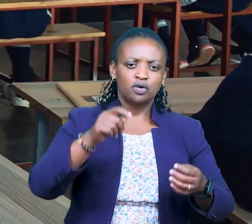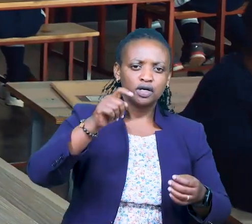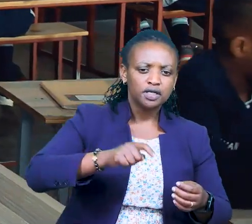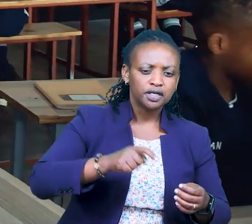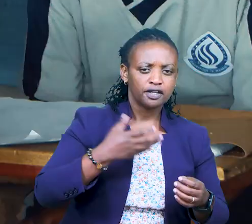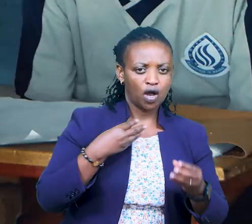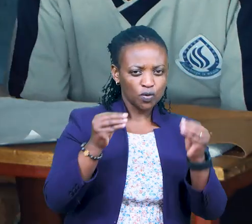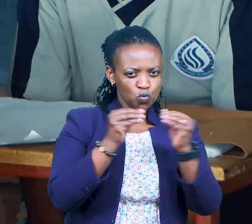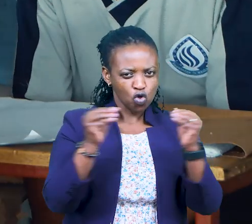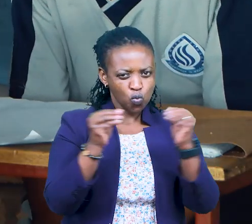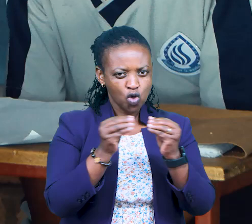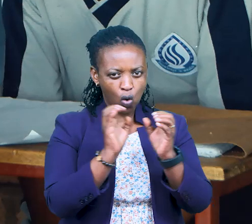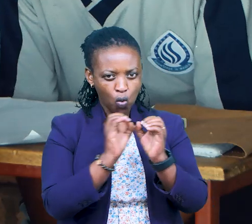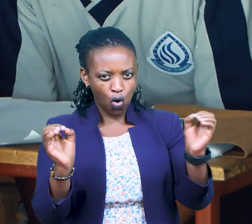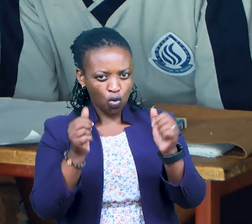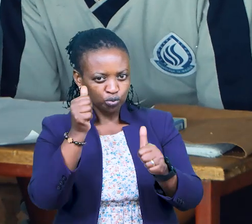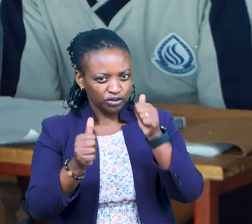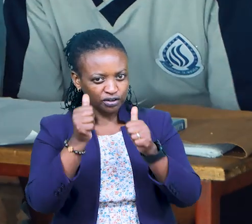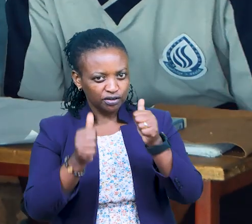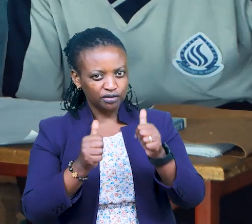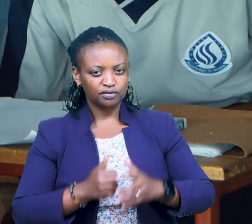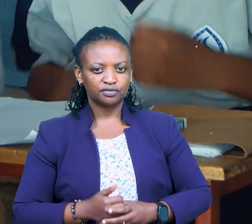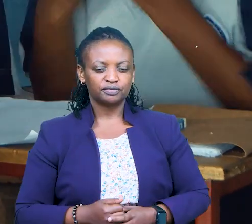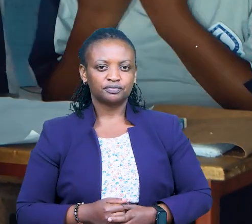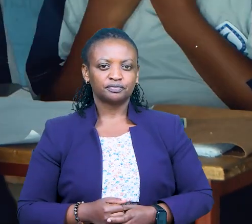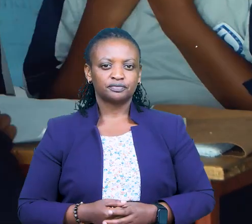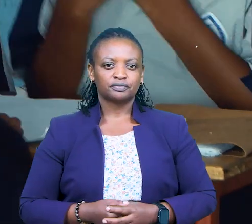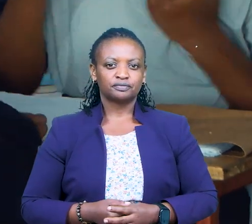Wow, I need non-magnetic.